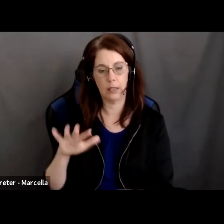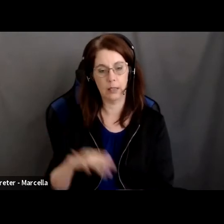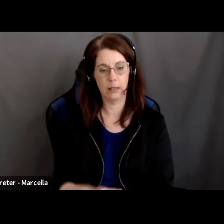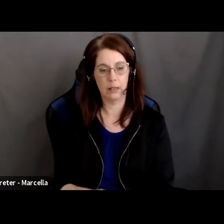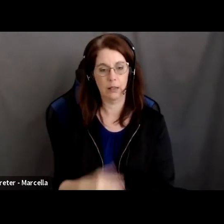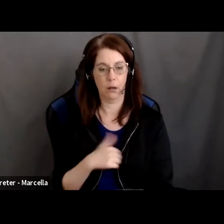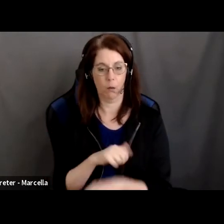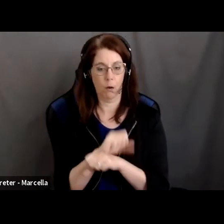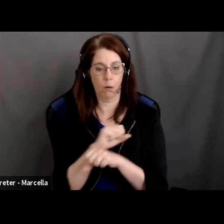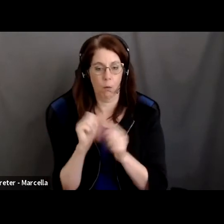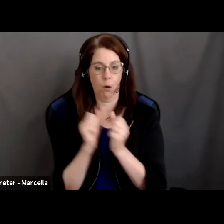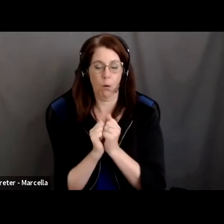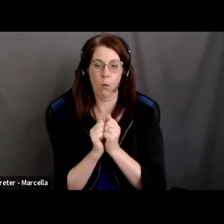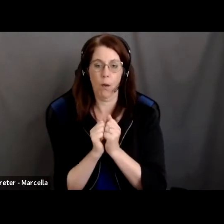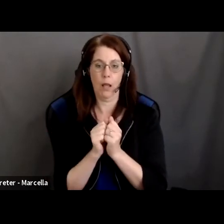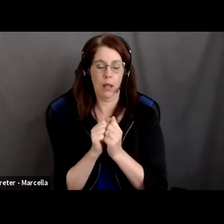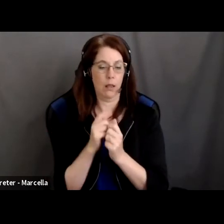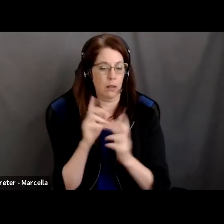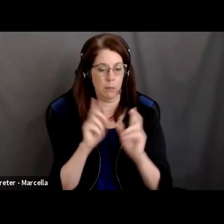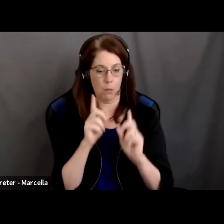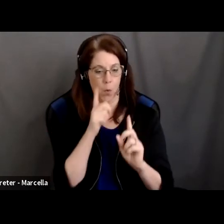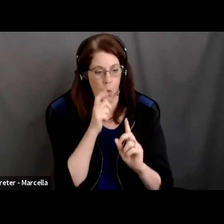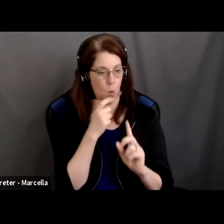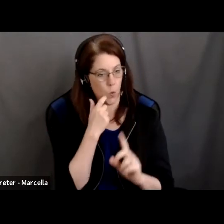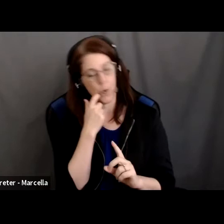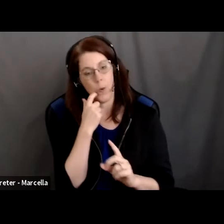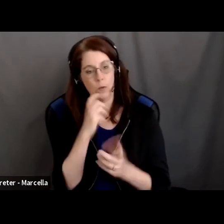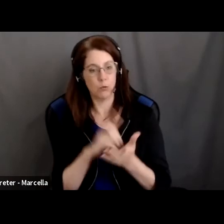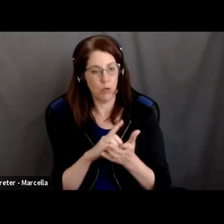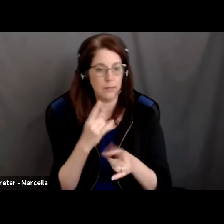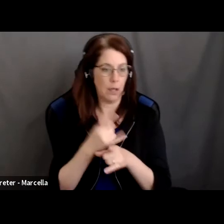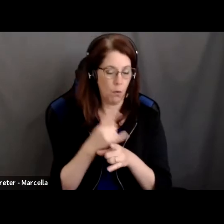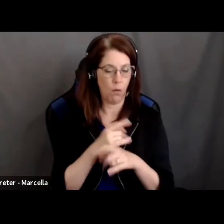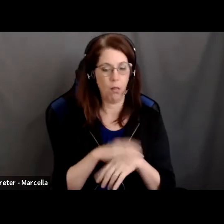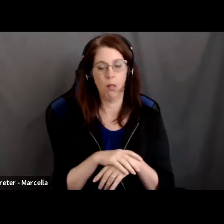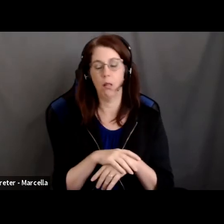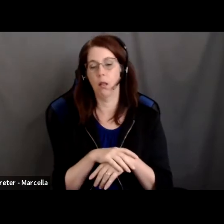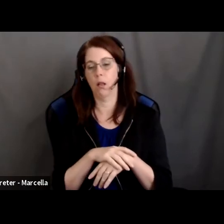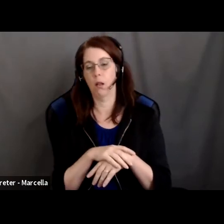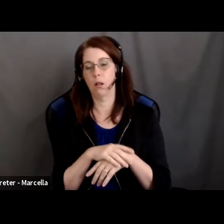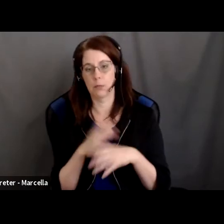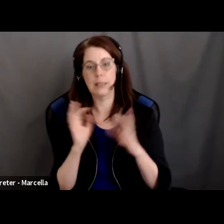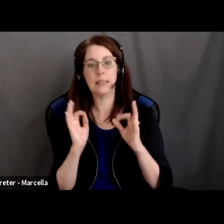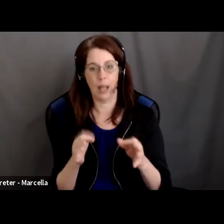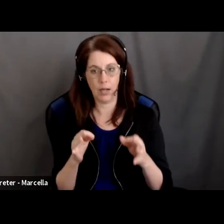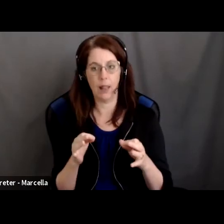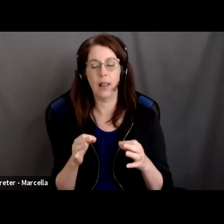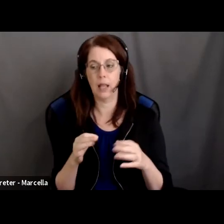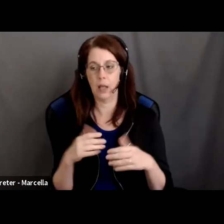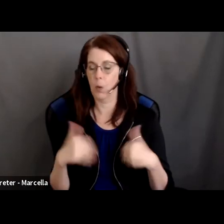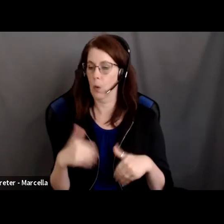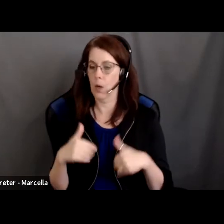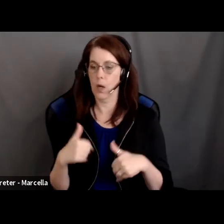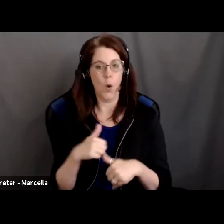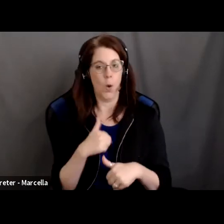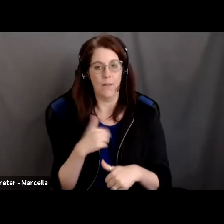We work with people who have substance use issues. It's definitely been something that at least we've had